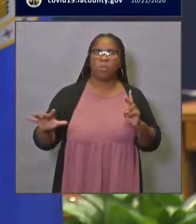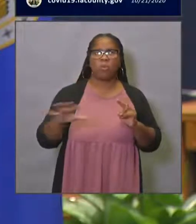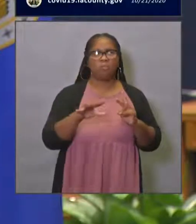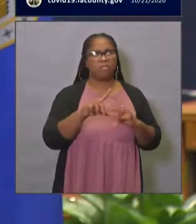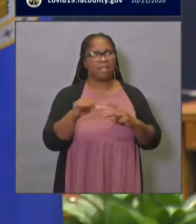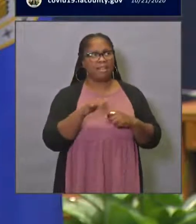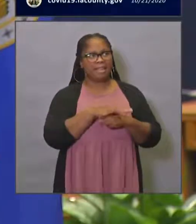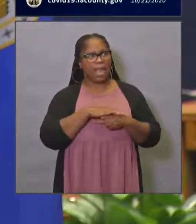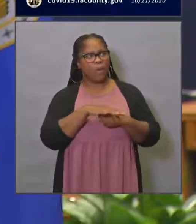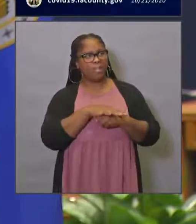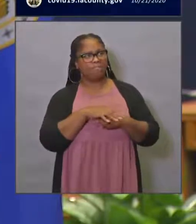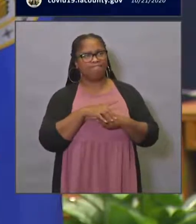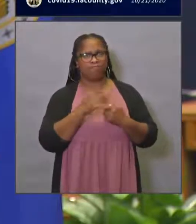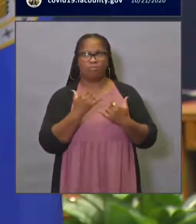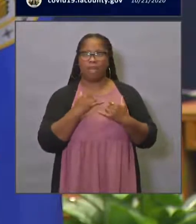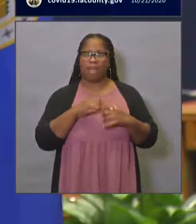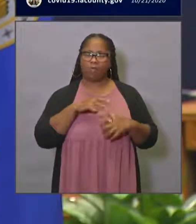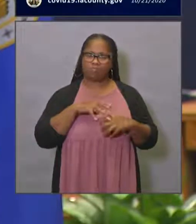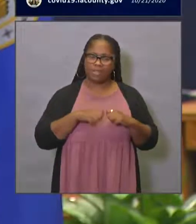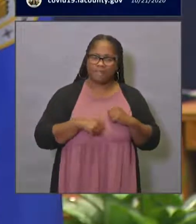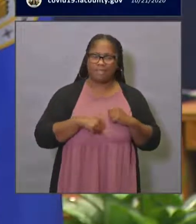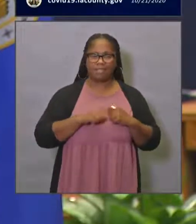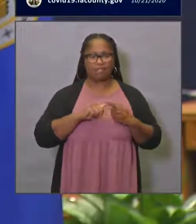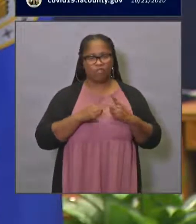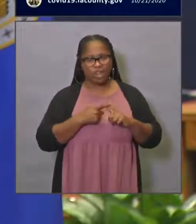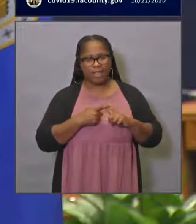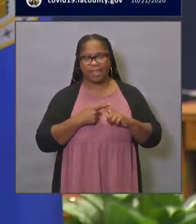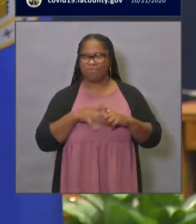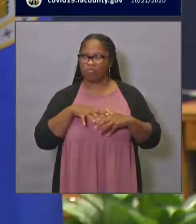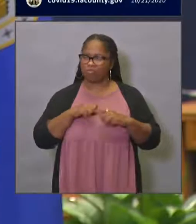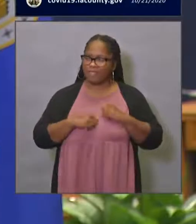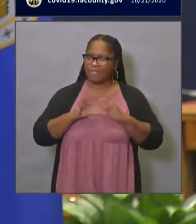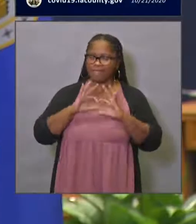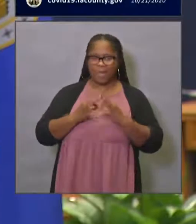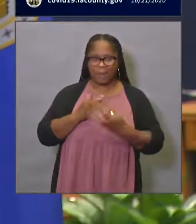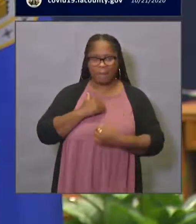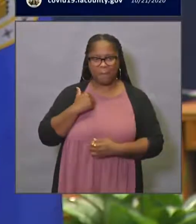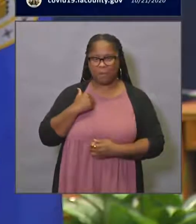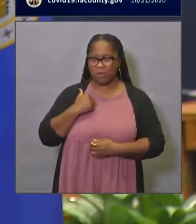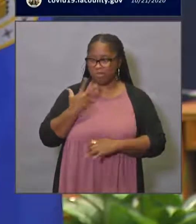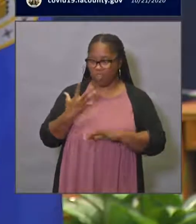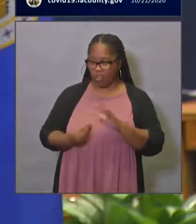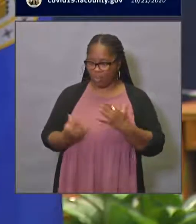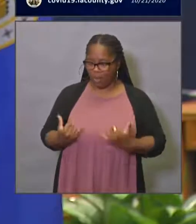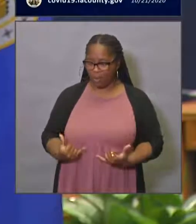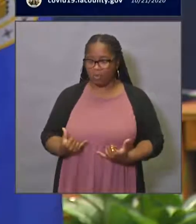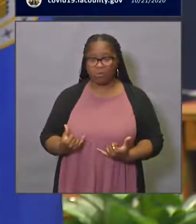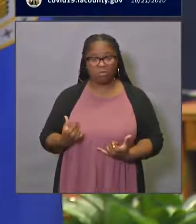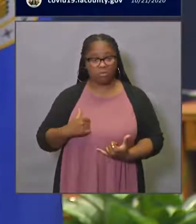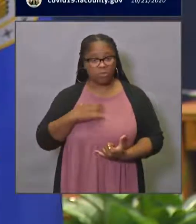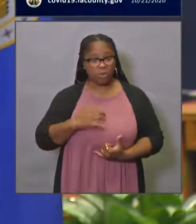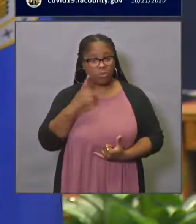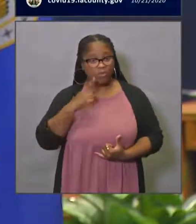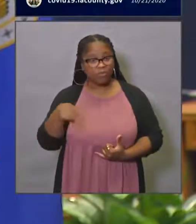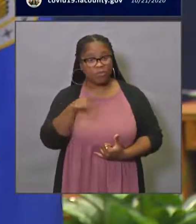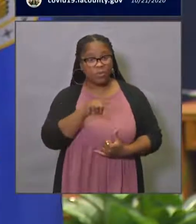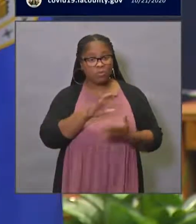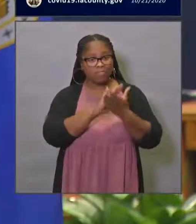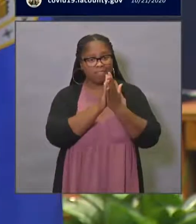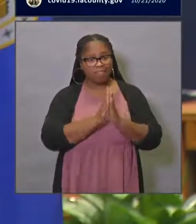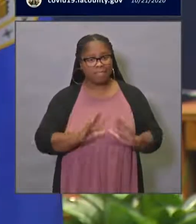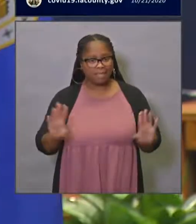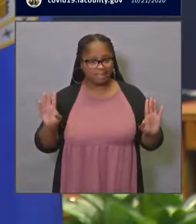family member or friend who passed away from COVID-19. Please note that we wish you peace during this very difficult